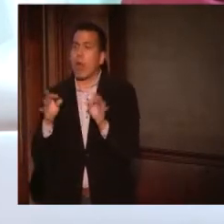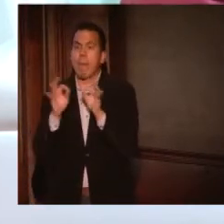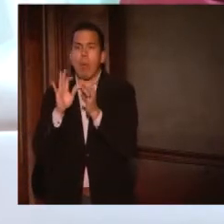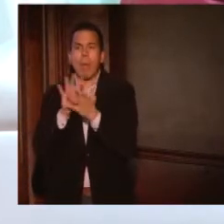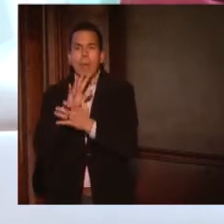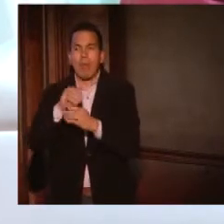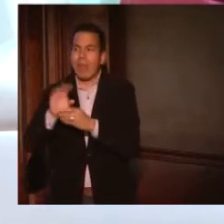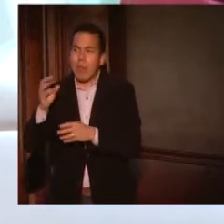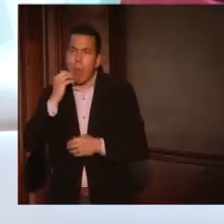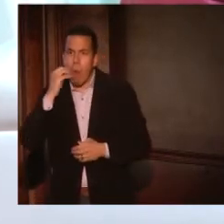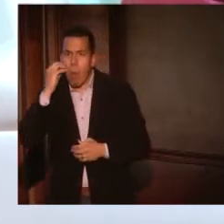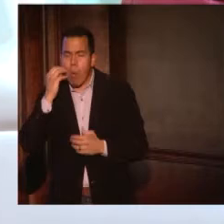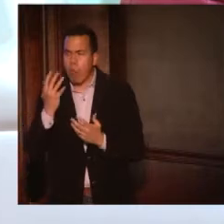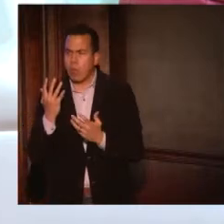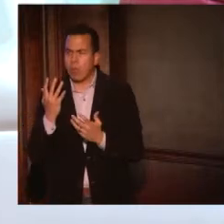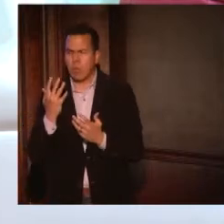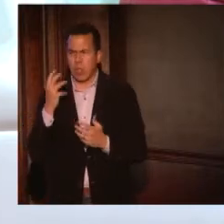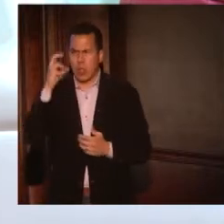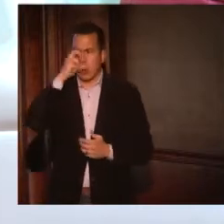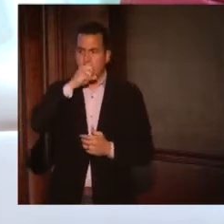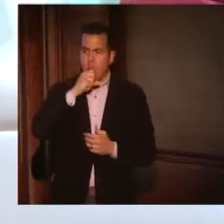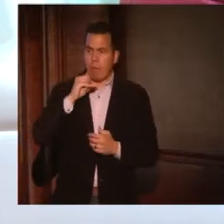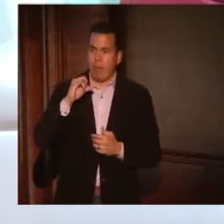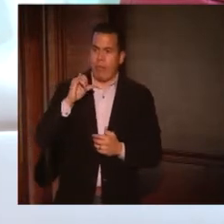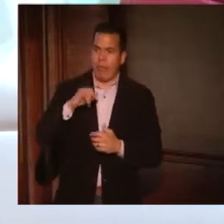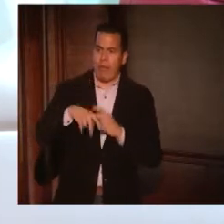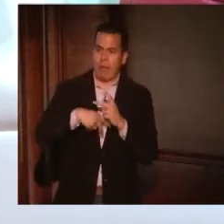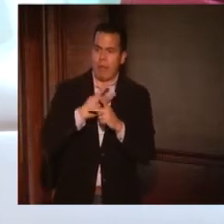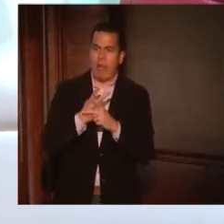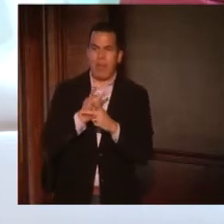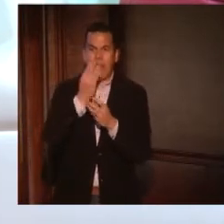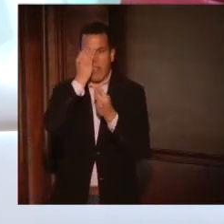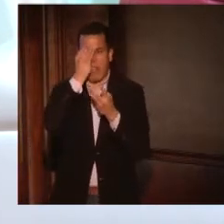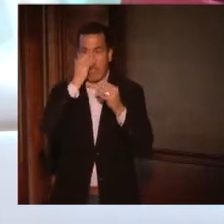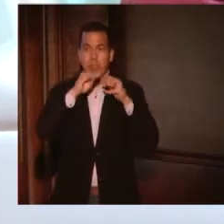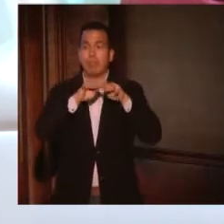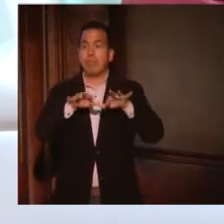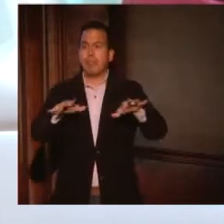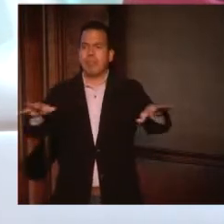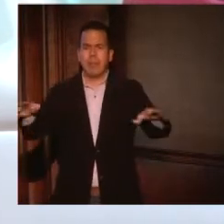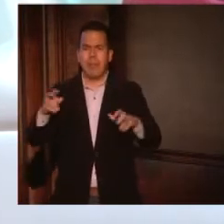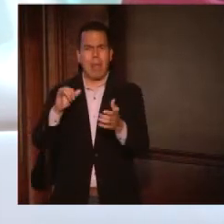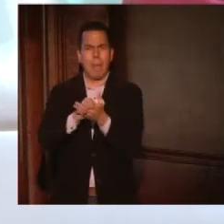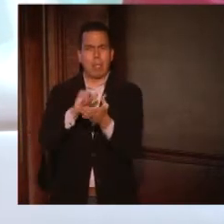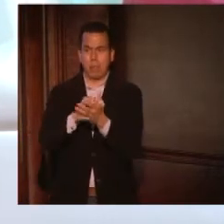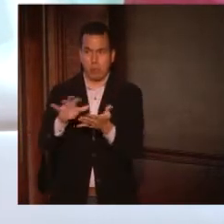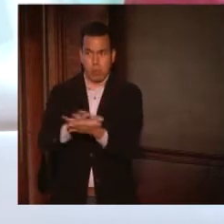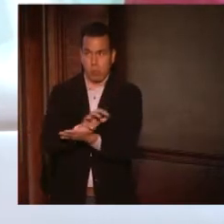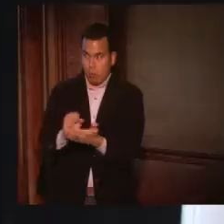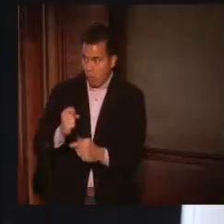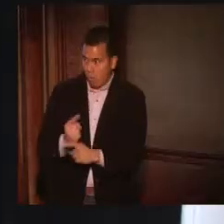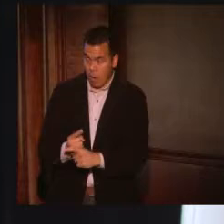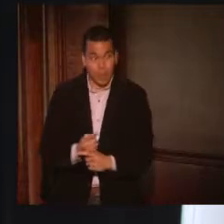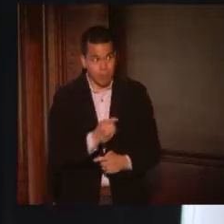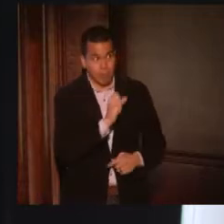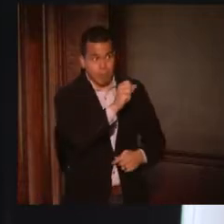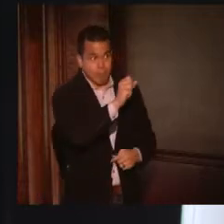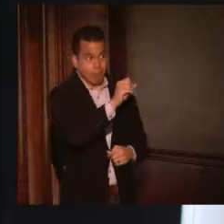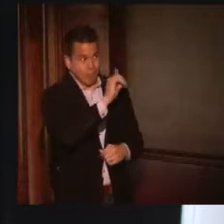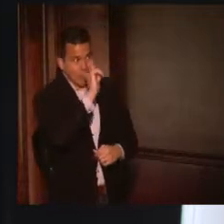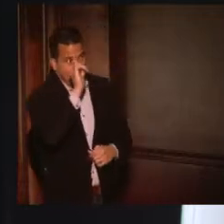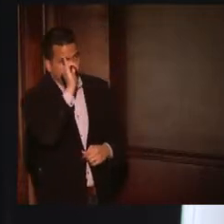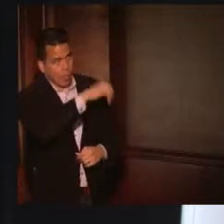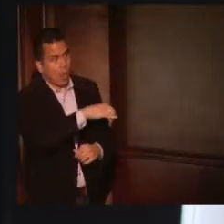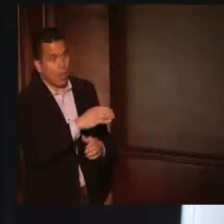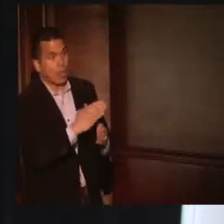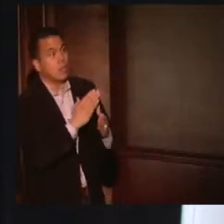So presumably this continues. It always exists. It's hard to destroy. Exactly. We're talking about individuals who are